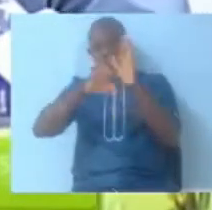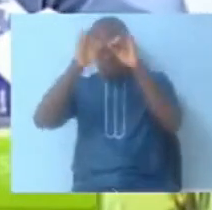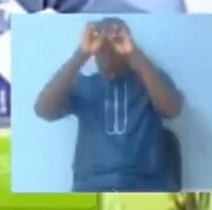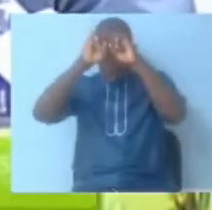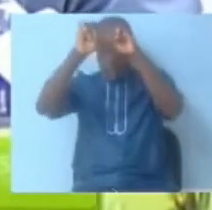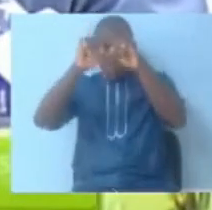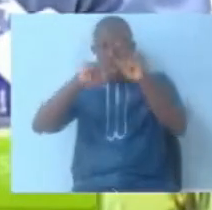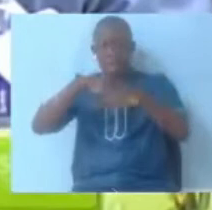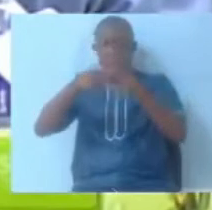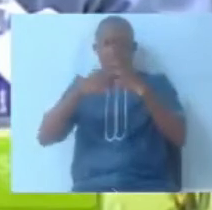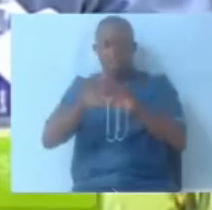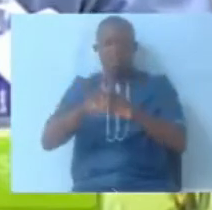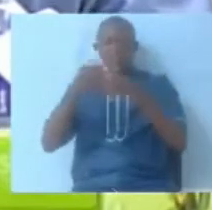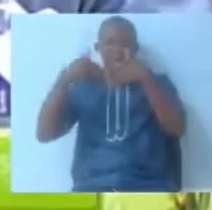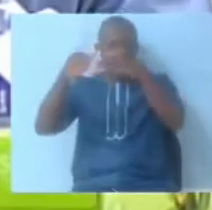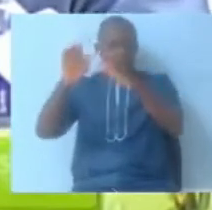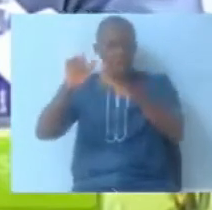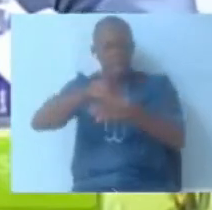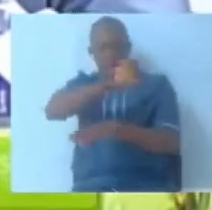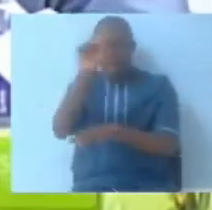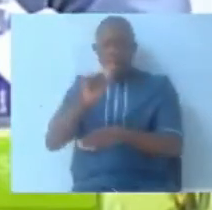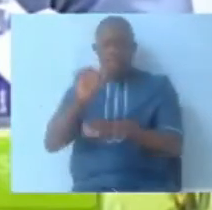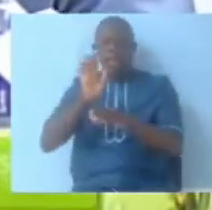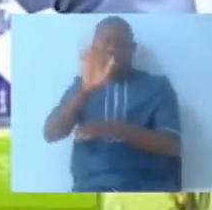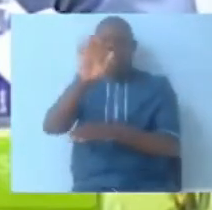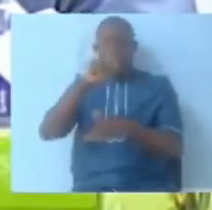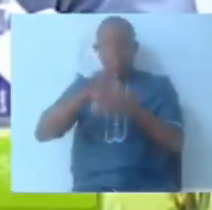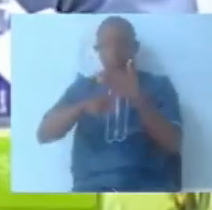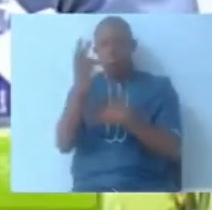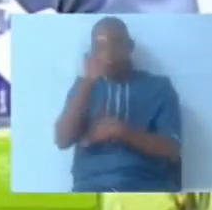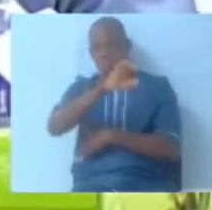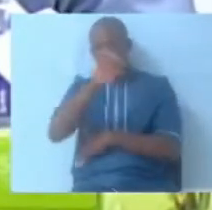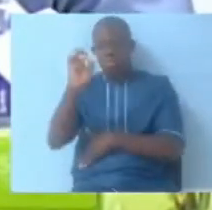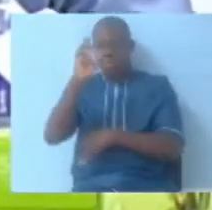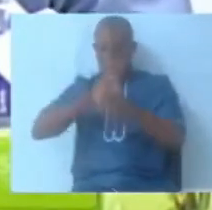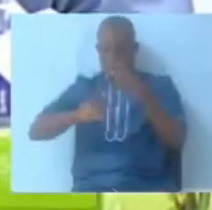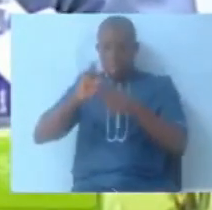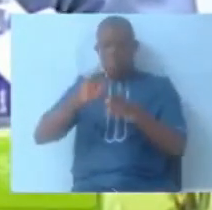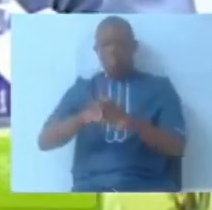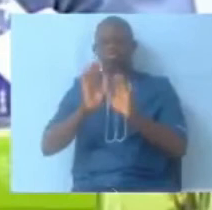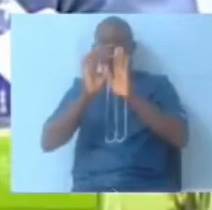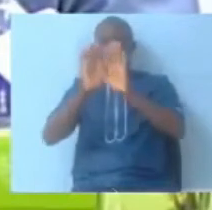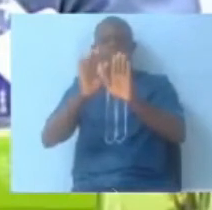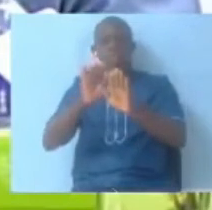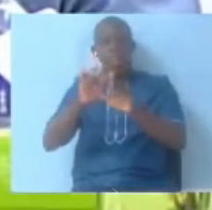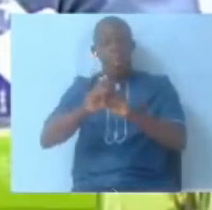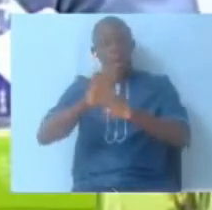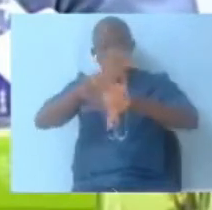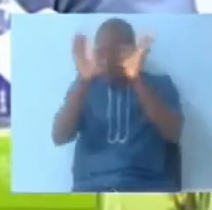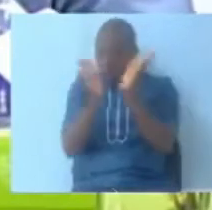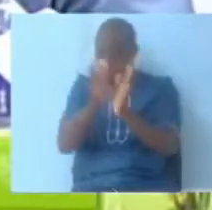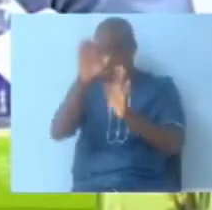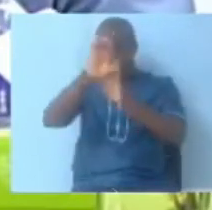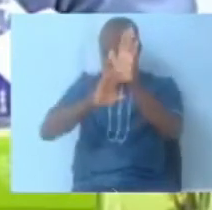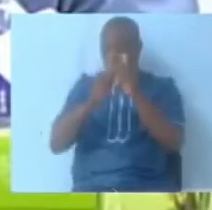subsequent termination, because I was dismissed and then thereafter later in 2000 I was also terminated, were unconstitutional. So